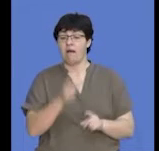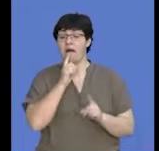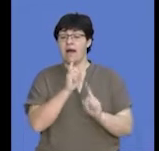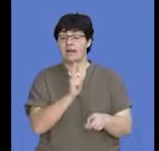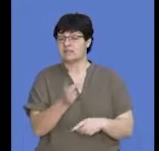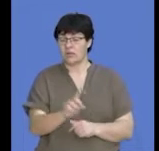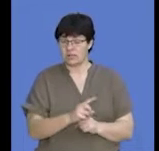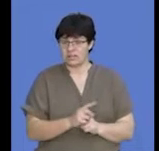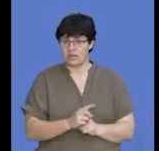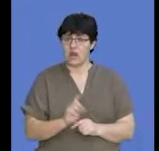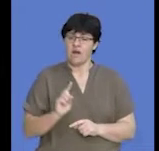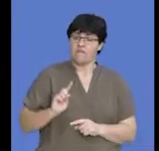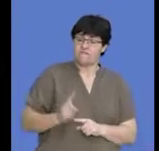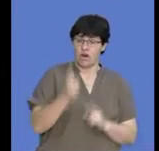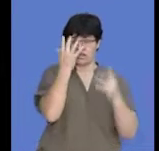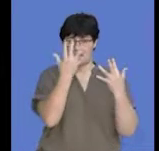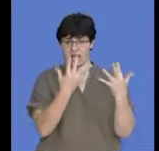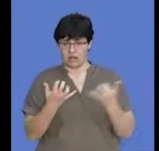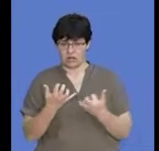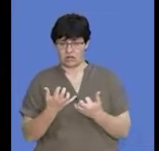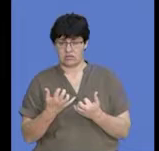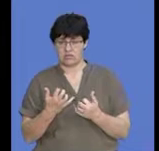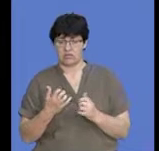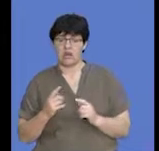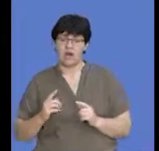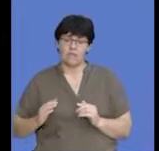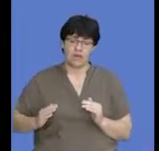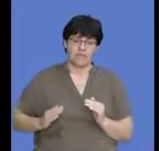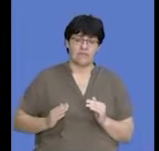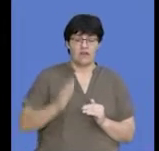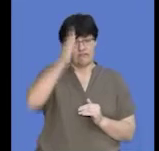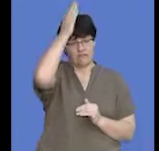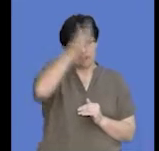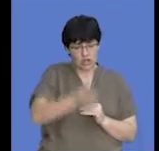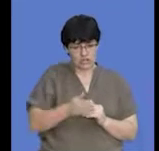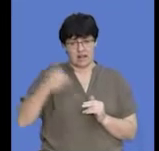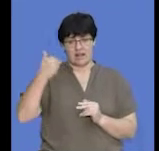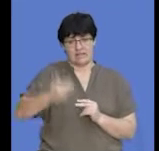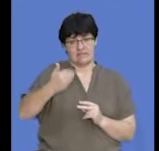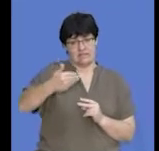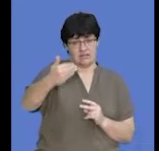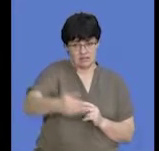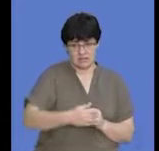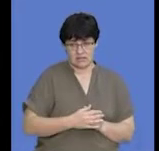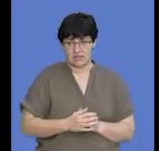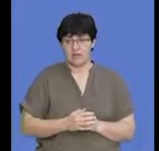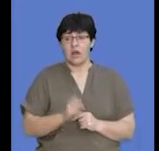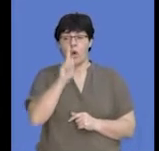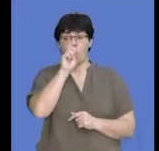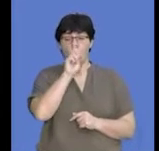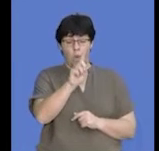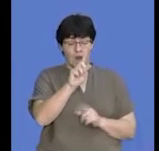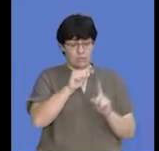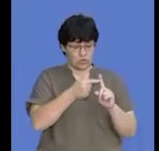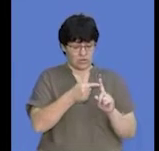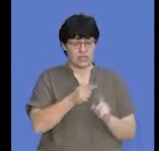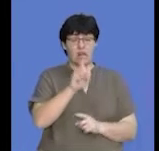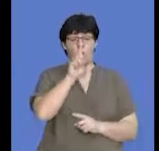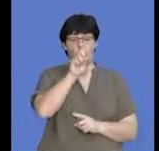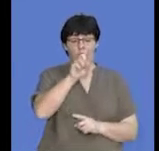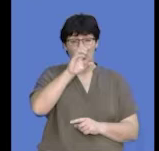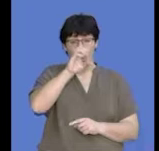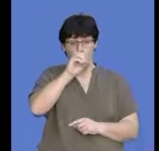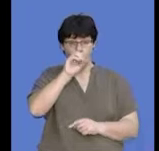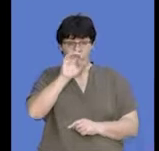answer, we first calculate the vertical interval. And note the following. The 1 point is